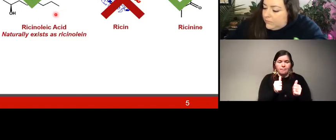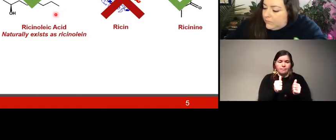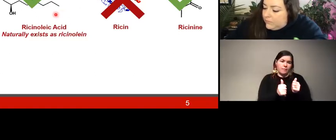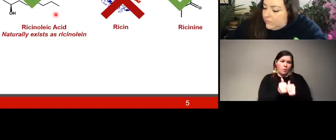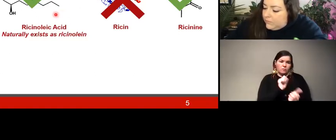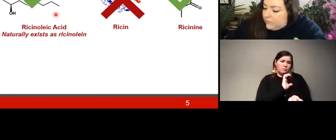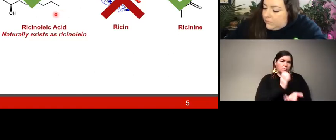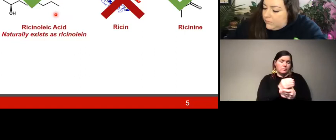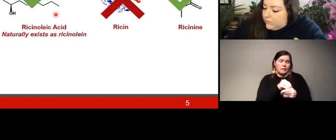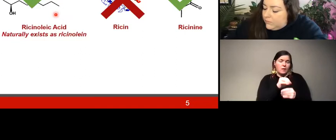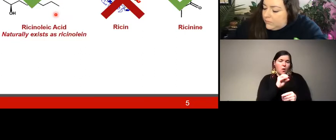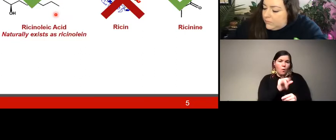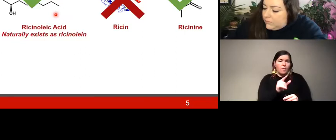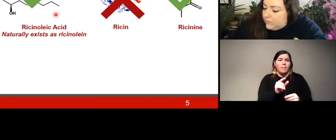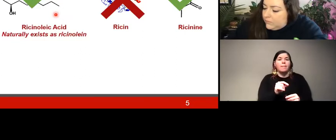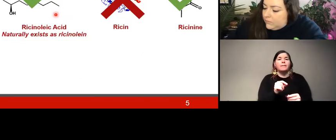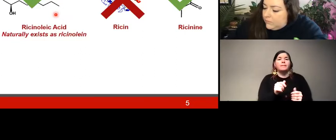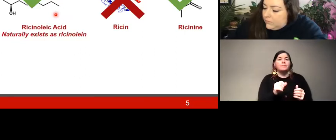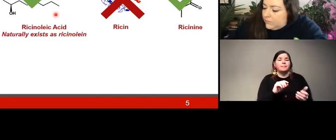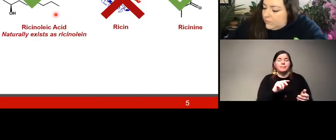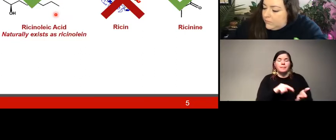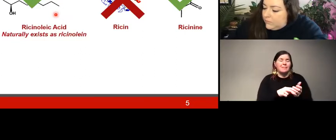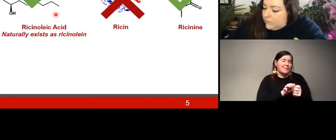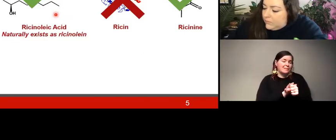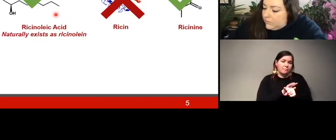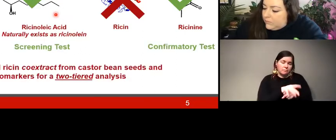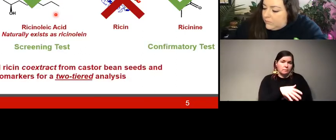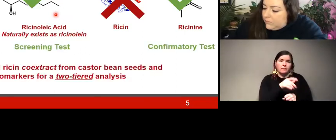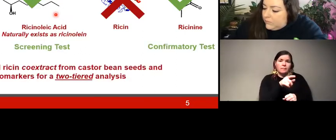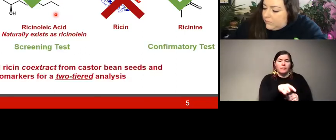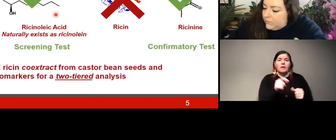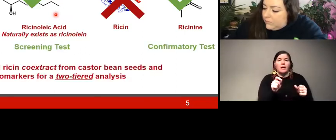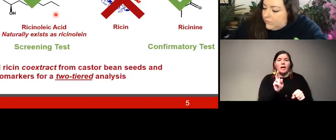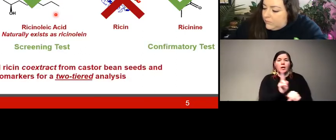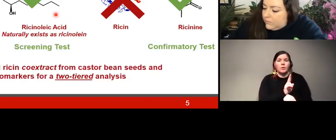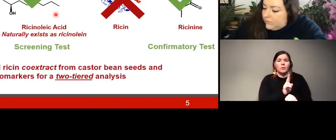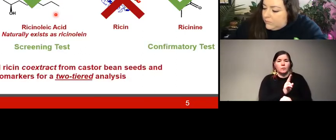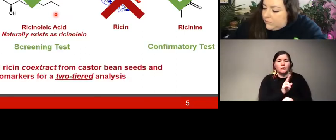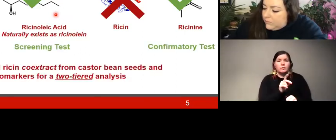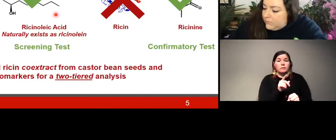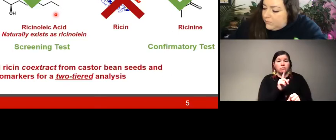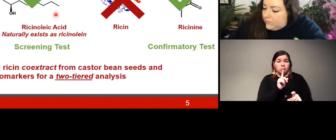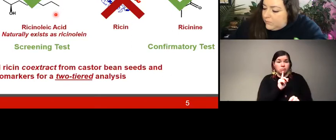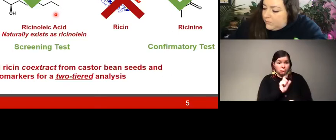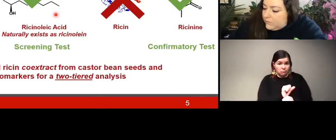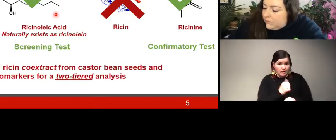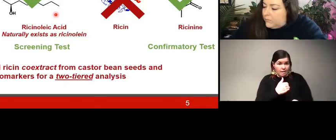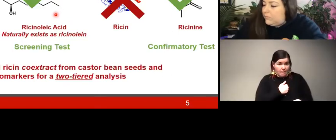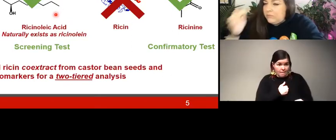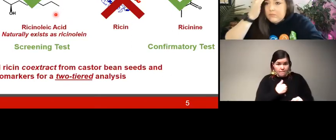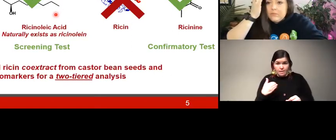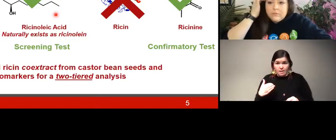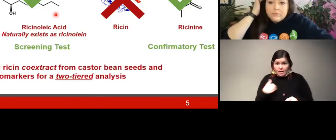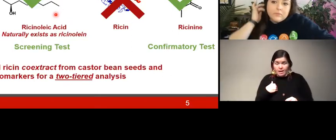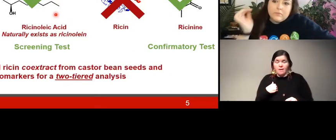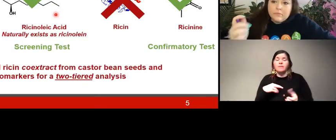in the castor bean seed, it's highly abundant. So we can also use that to tell us if we have ricin in our sample or